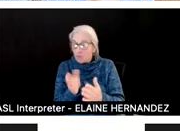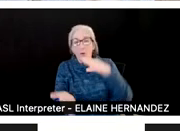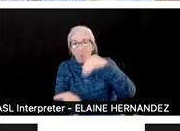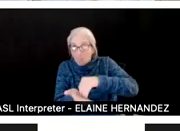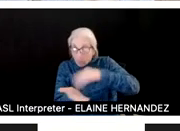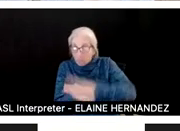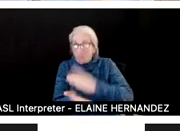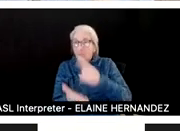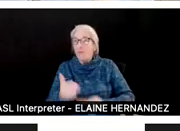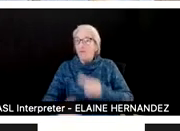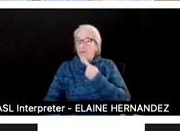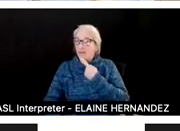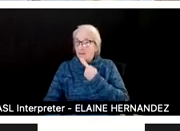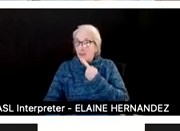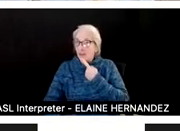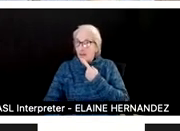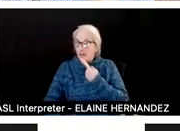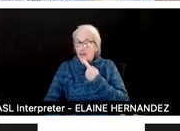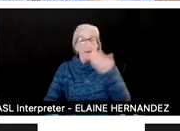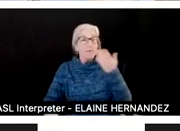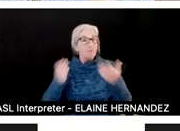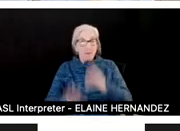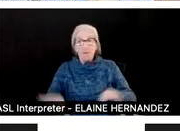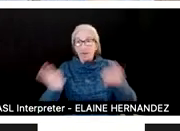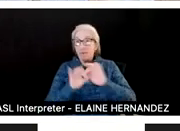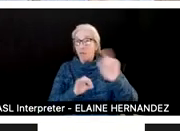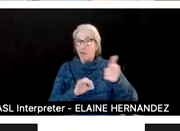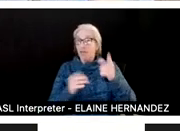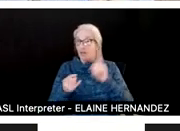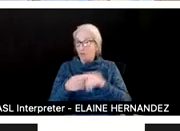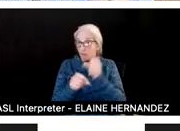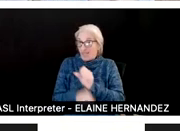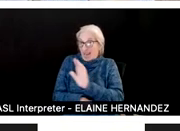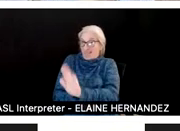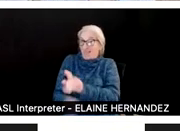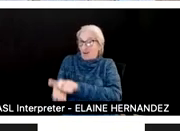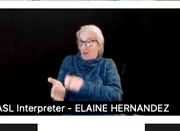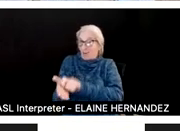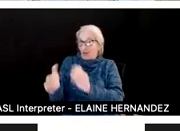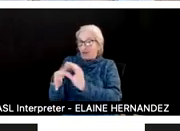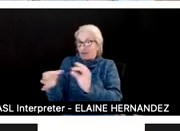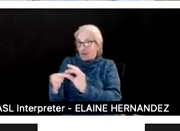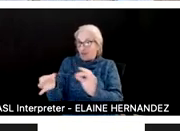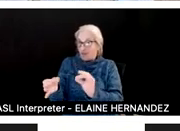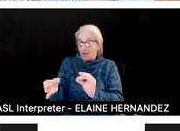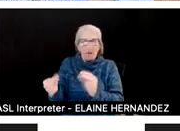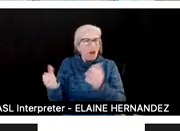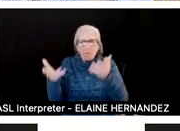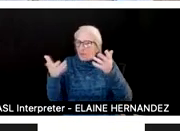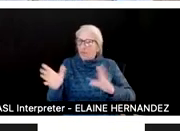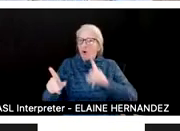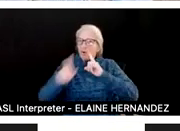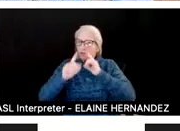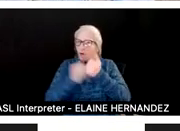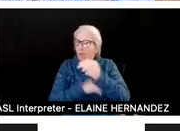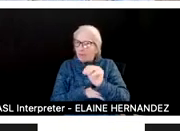important later to get a written statement, and it would be useful to capture that